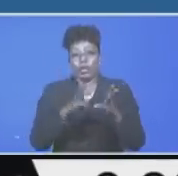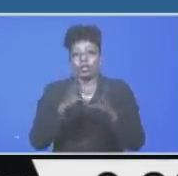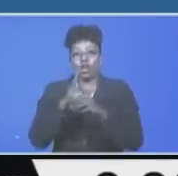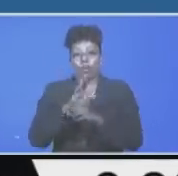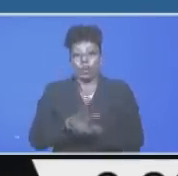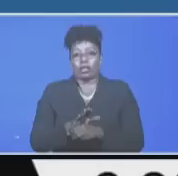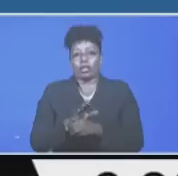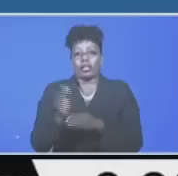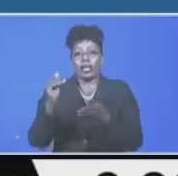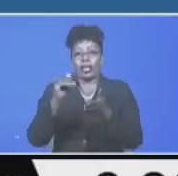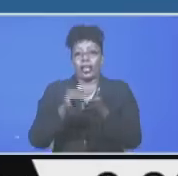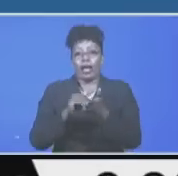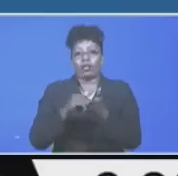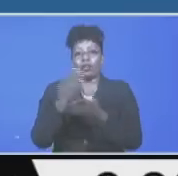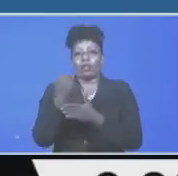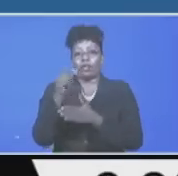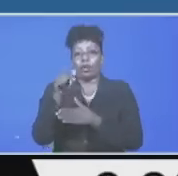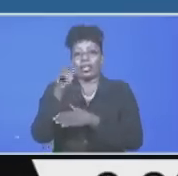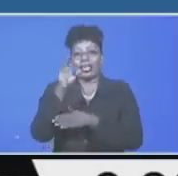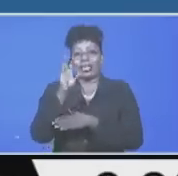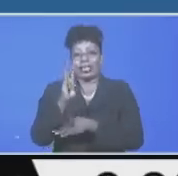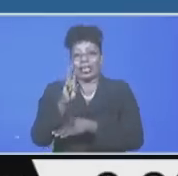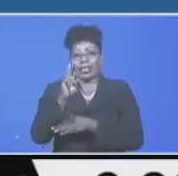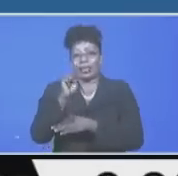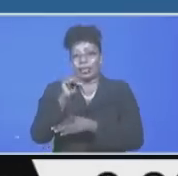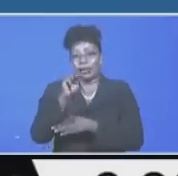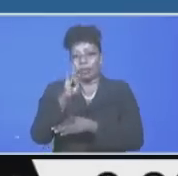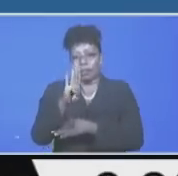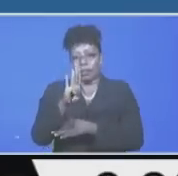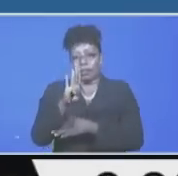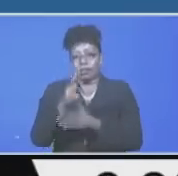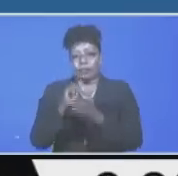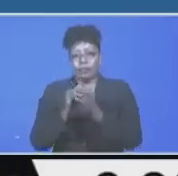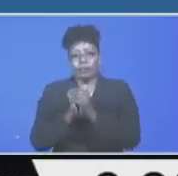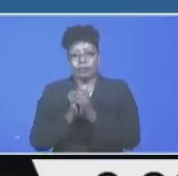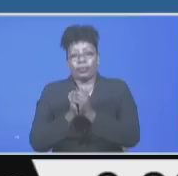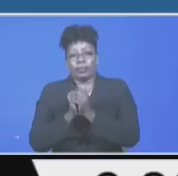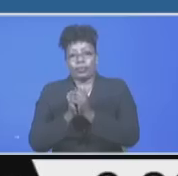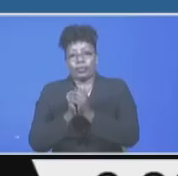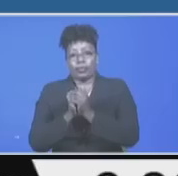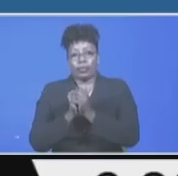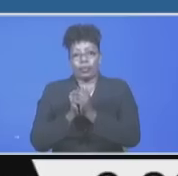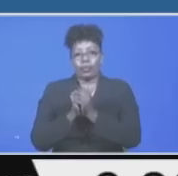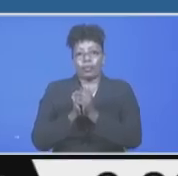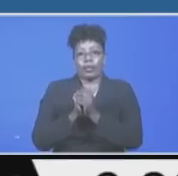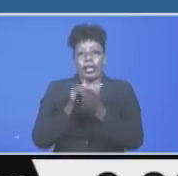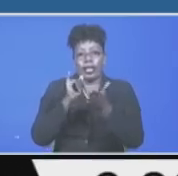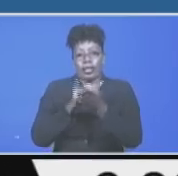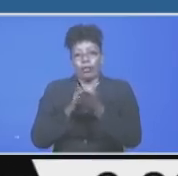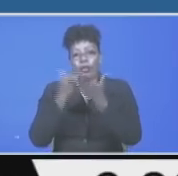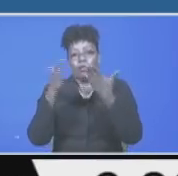barometric pressure 1,014.6 millibars, that's 29.96 inches, and it is steady.